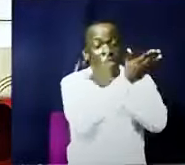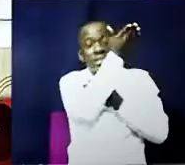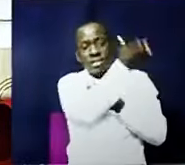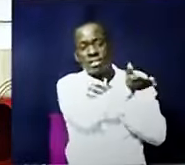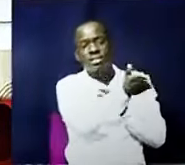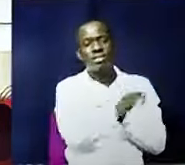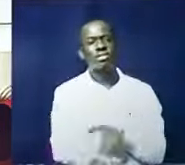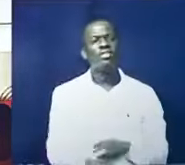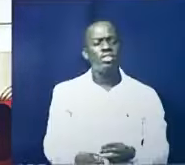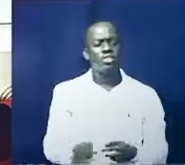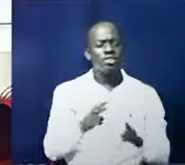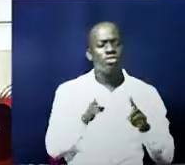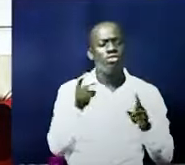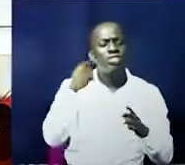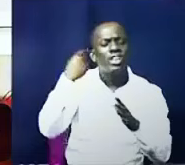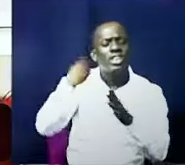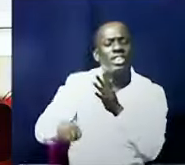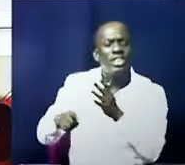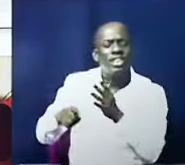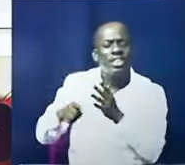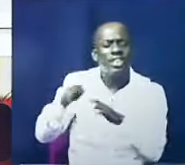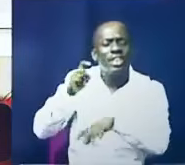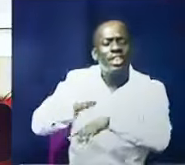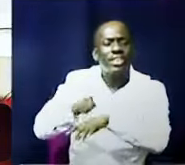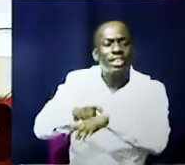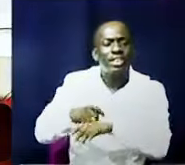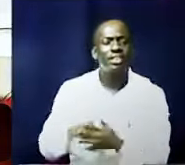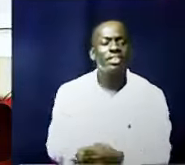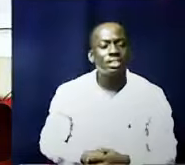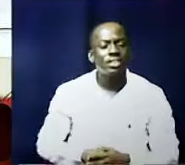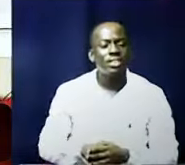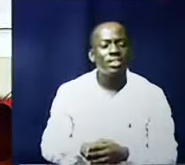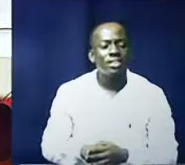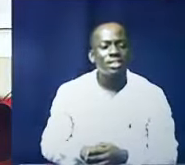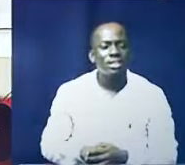what time is it? Where should we guess?